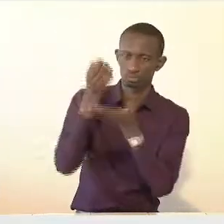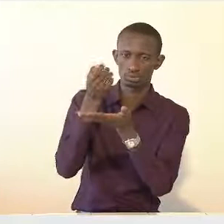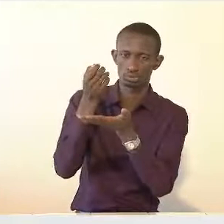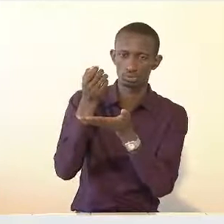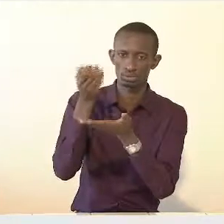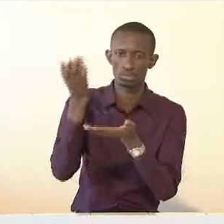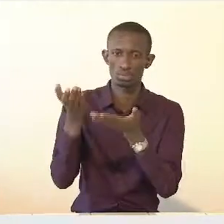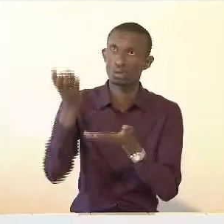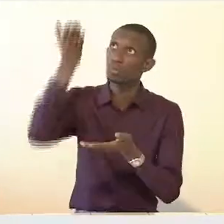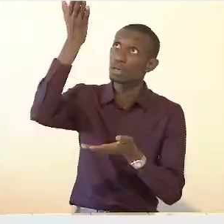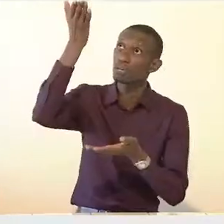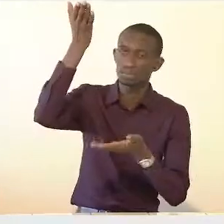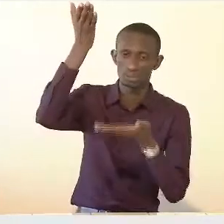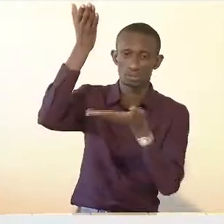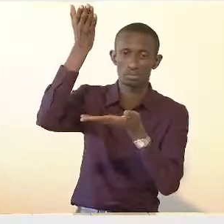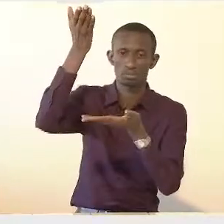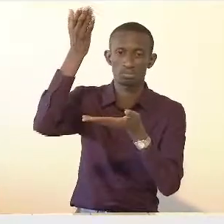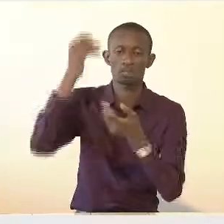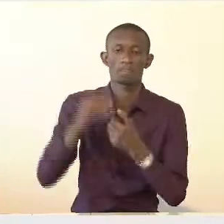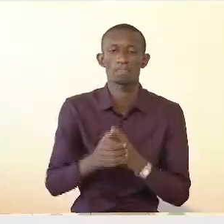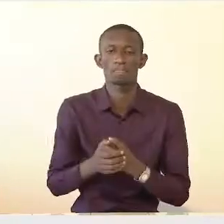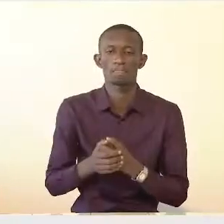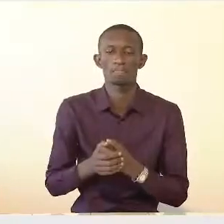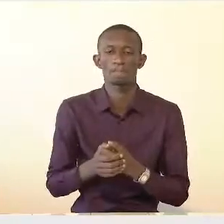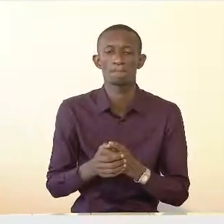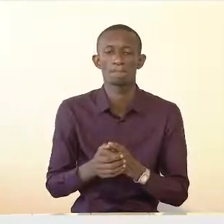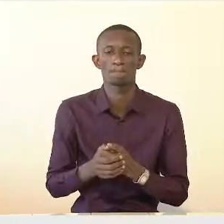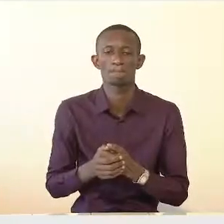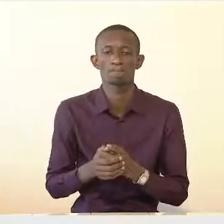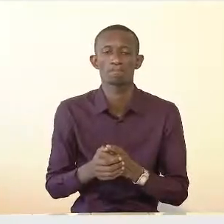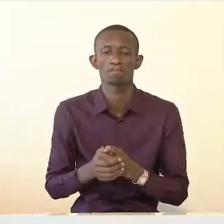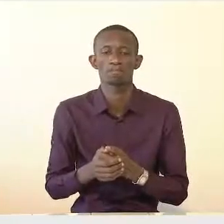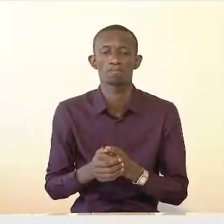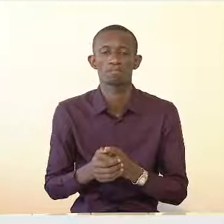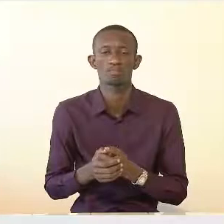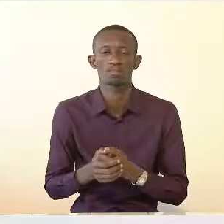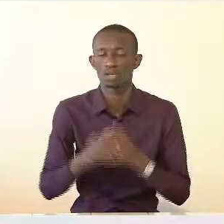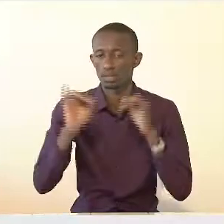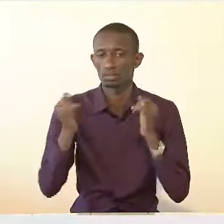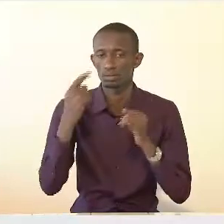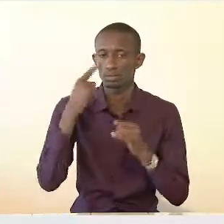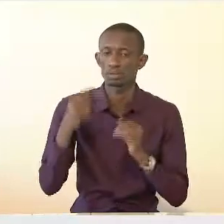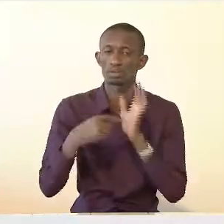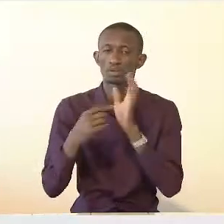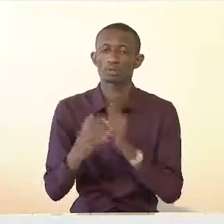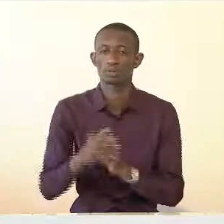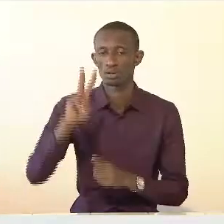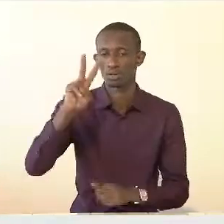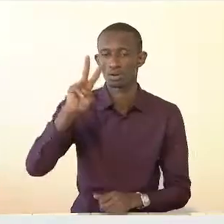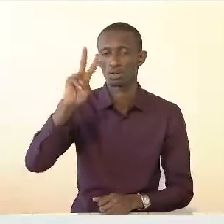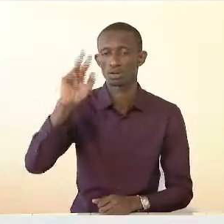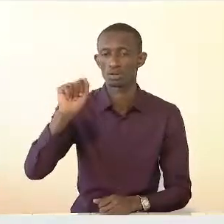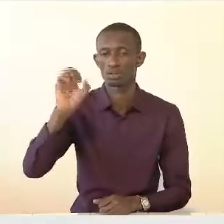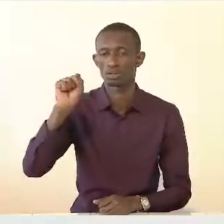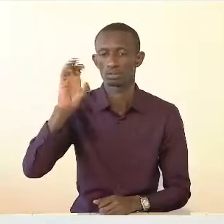are more conspicuous. So here there is this one. The diagram tries to show a vasoconstriction. That diagram tries to